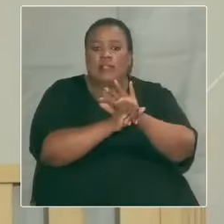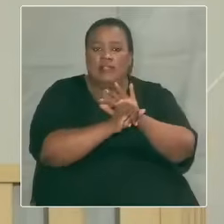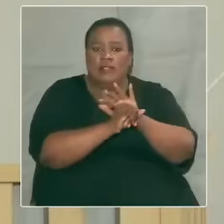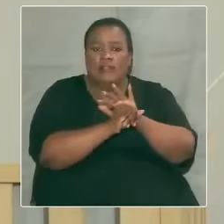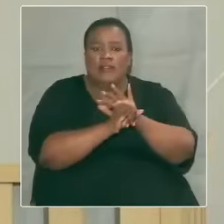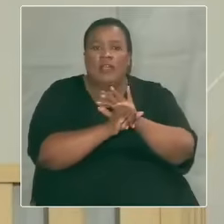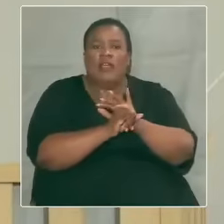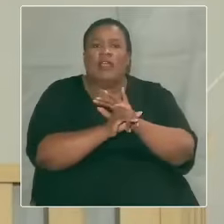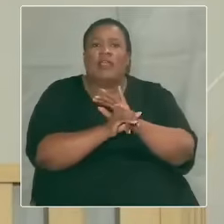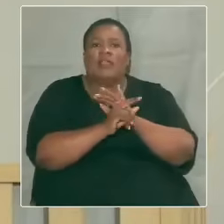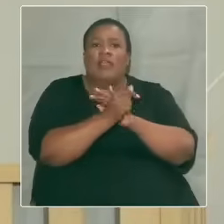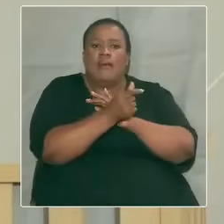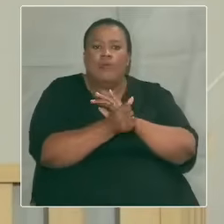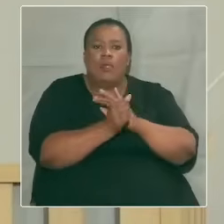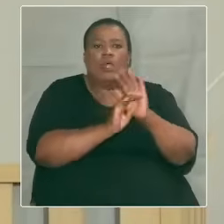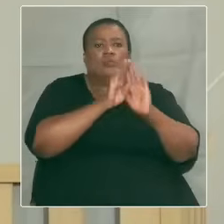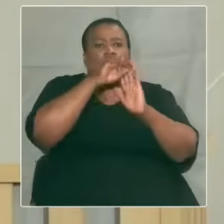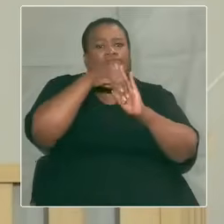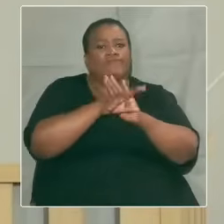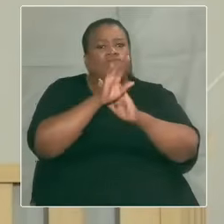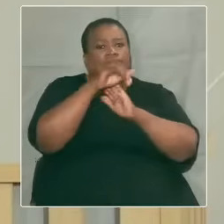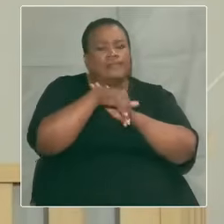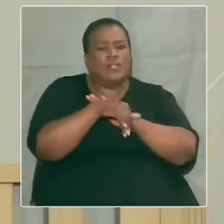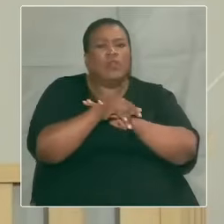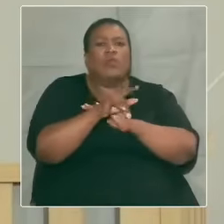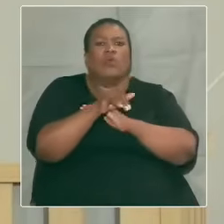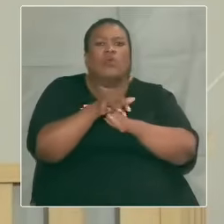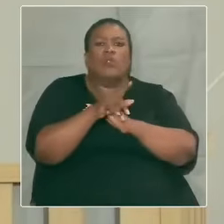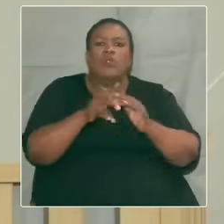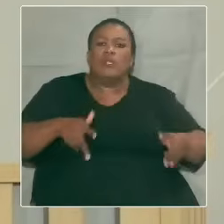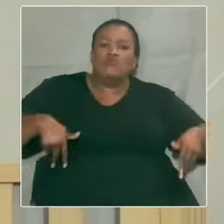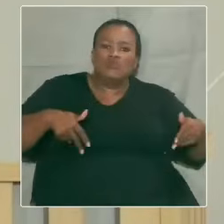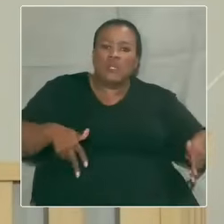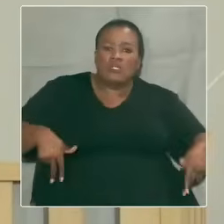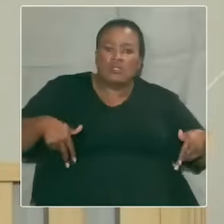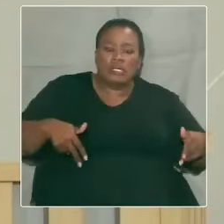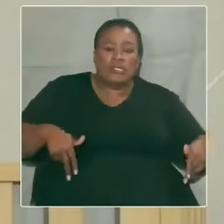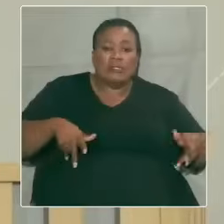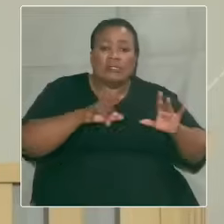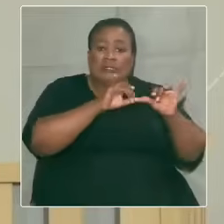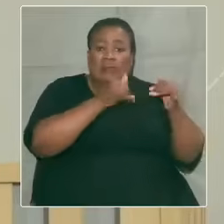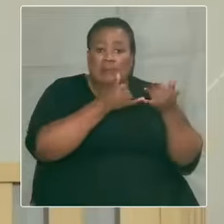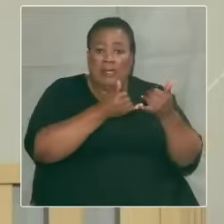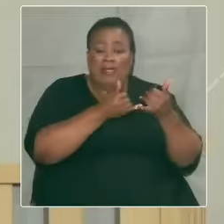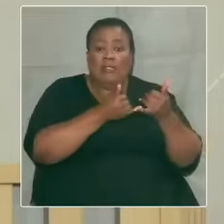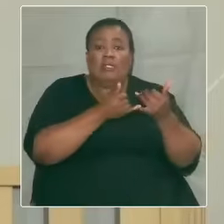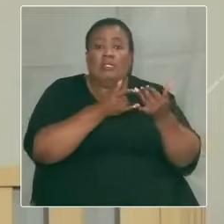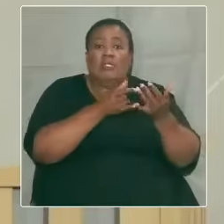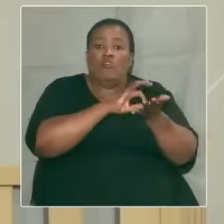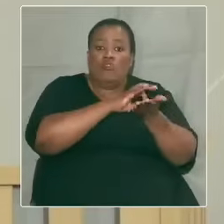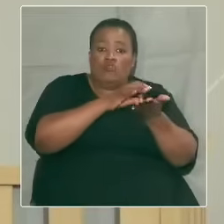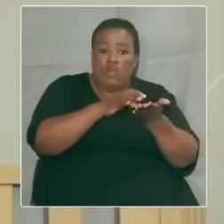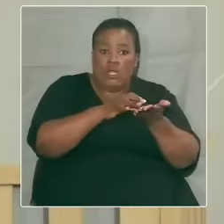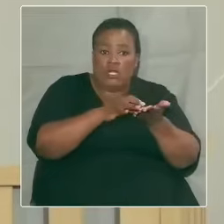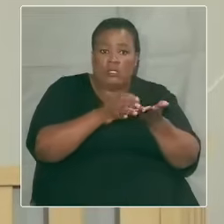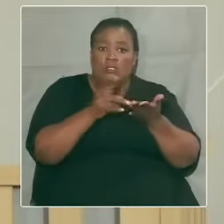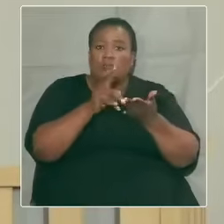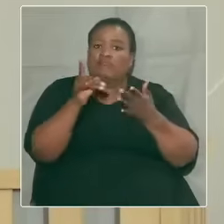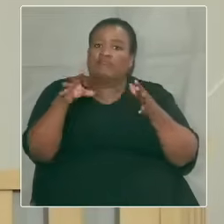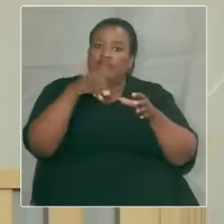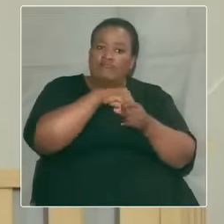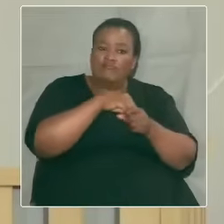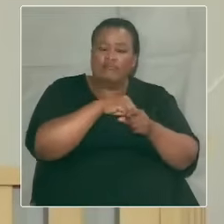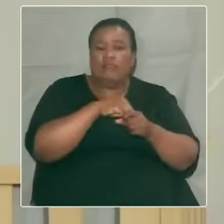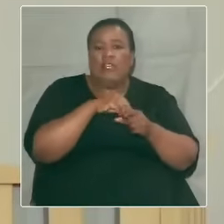price inflation in a Transnet contract, which subsequently exposed a complex web involving